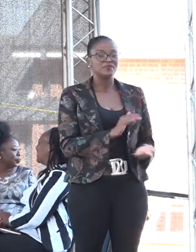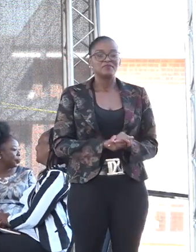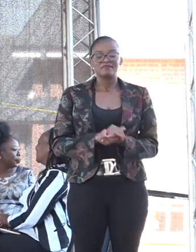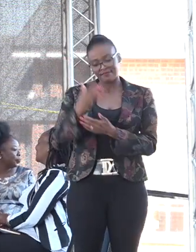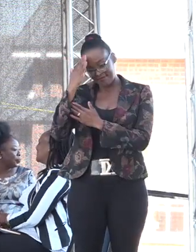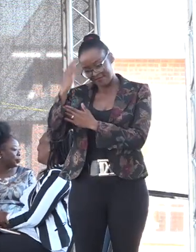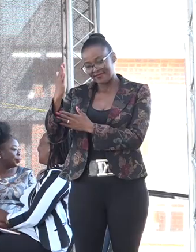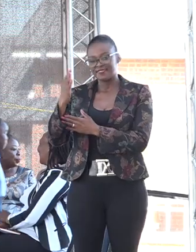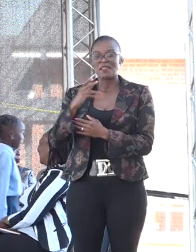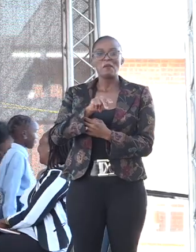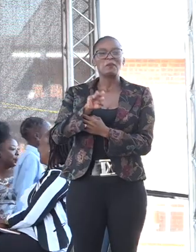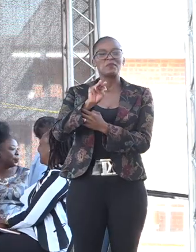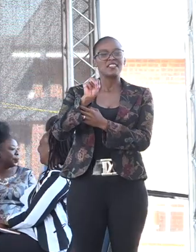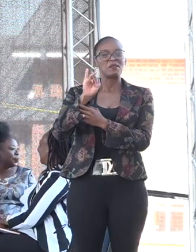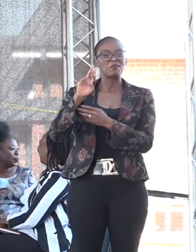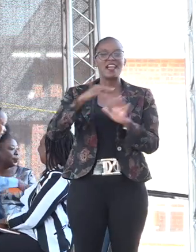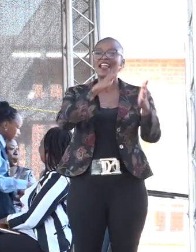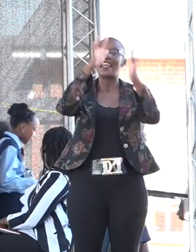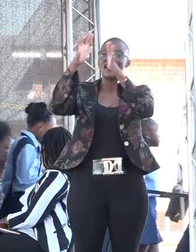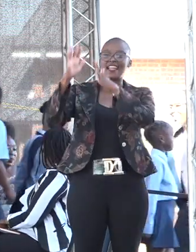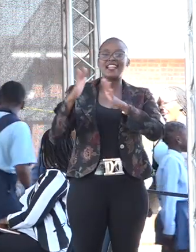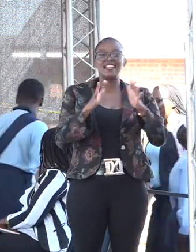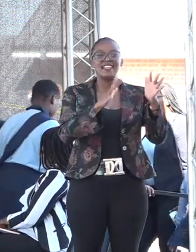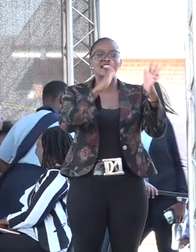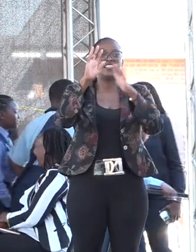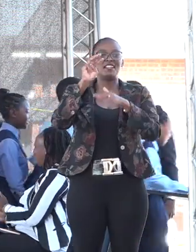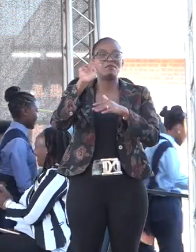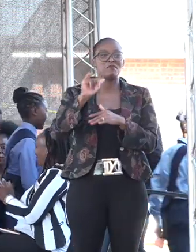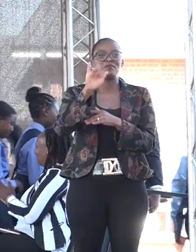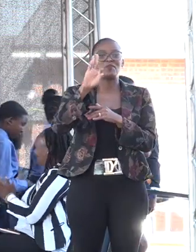the premier. Halala, Mayibuye, halala.